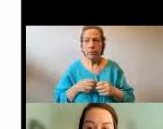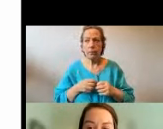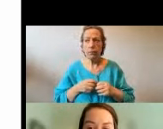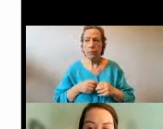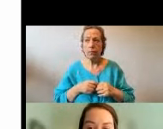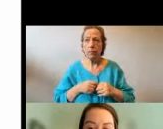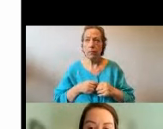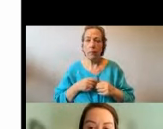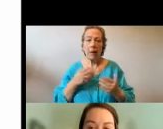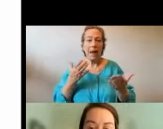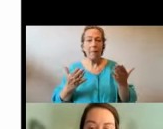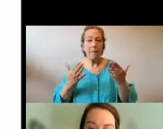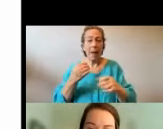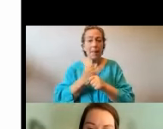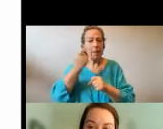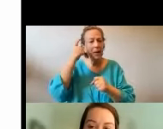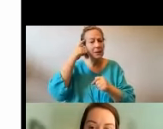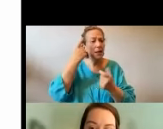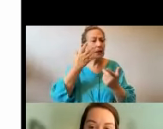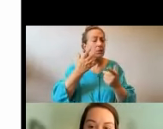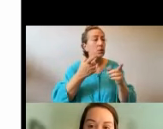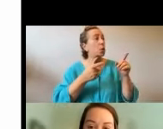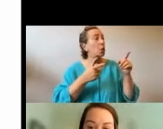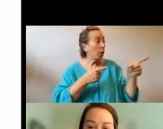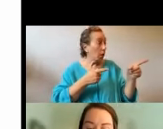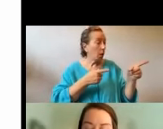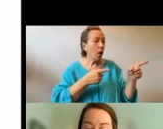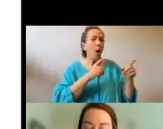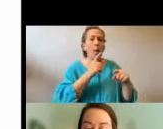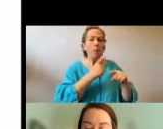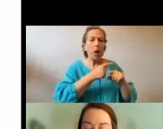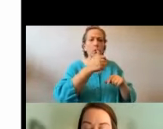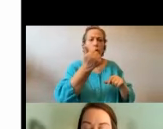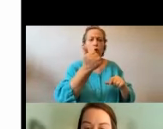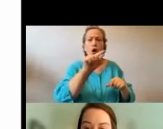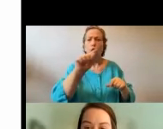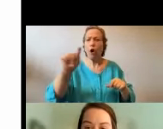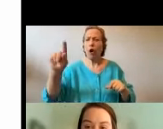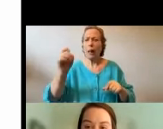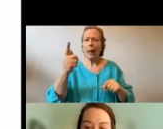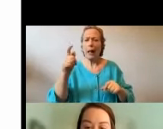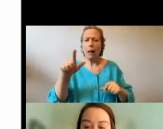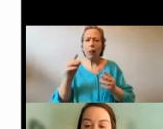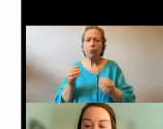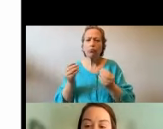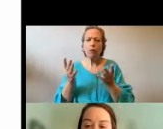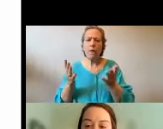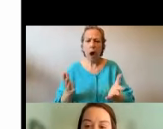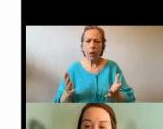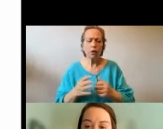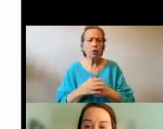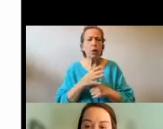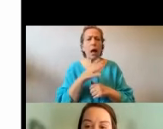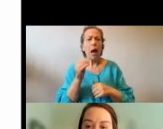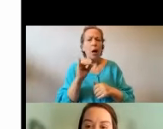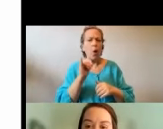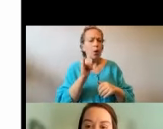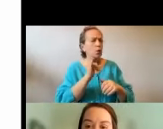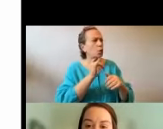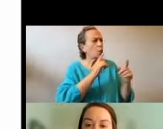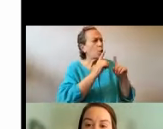It might make sense to also partner with other legal providers depending on what your goals are. And then also talking to them about what types of cases they may be able to take.